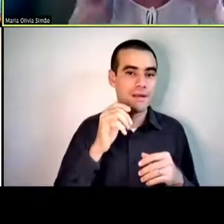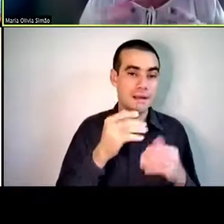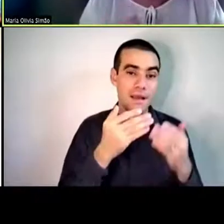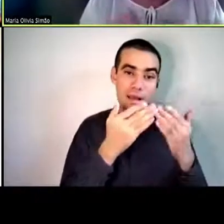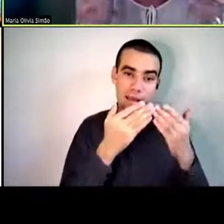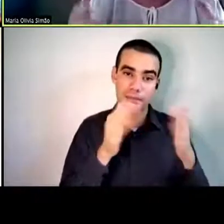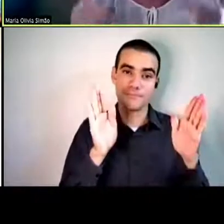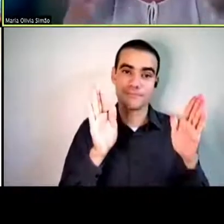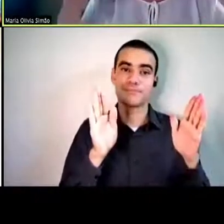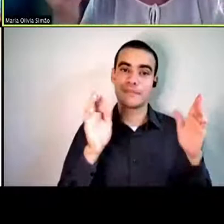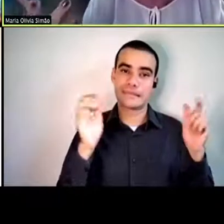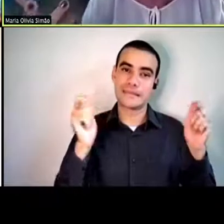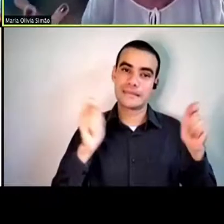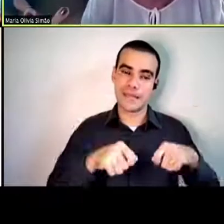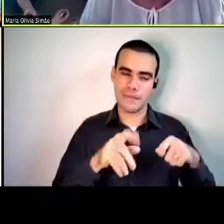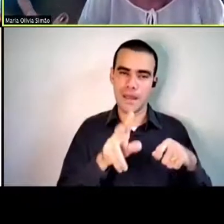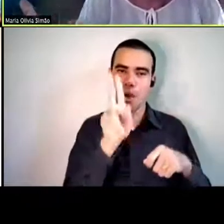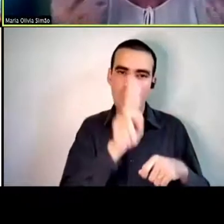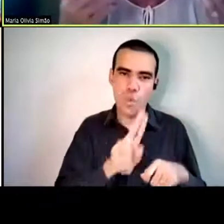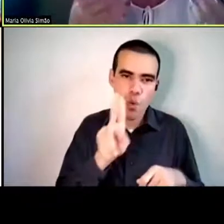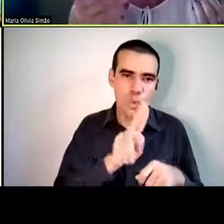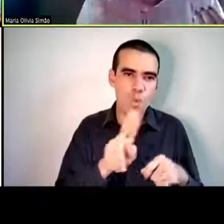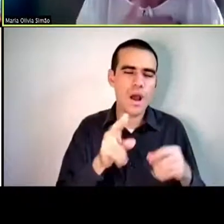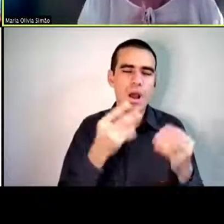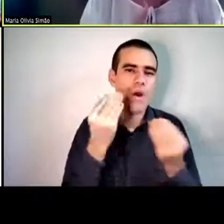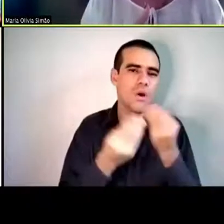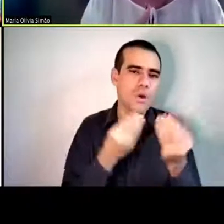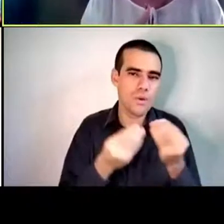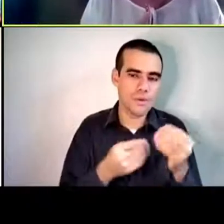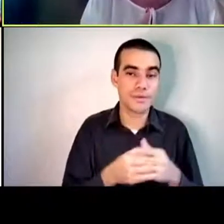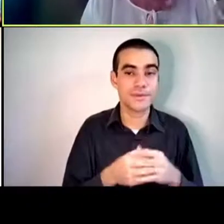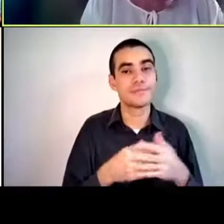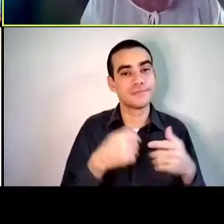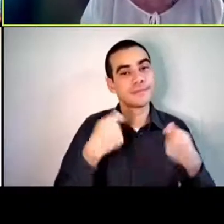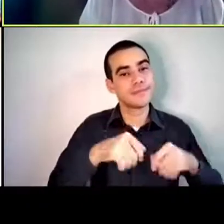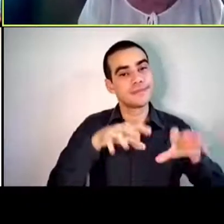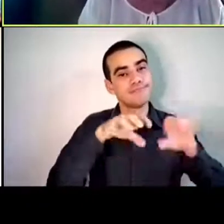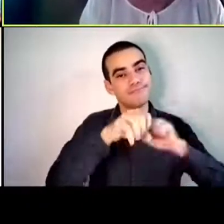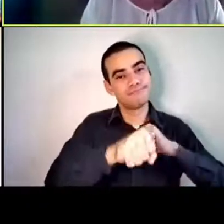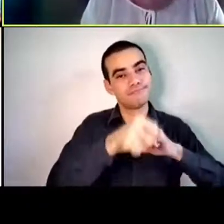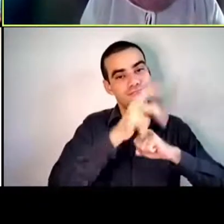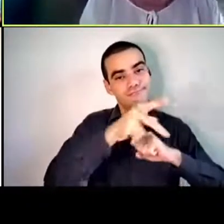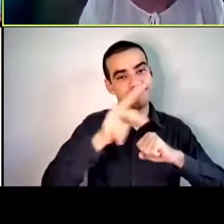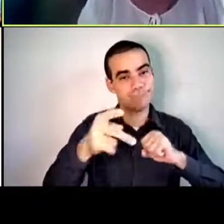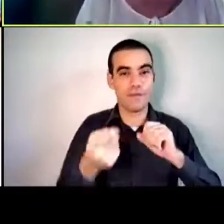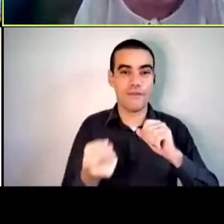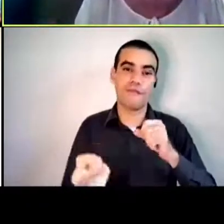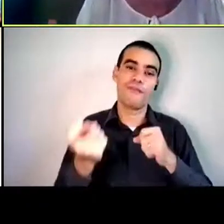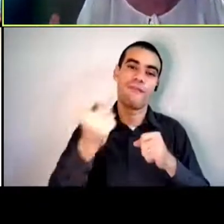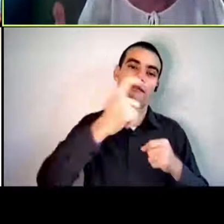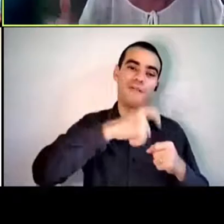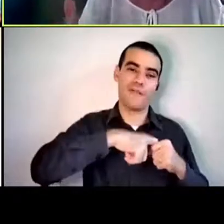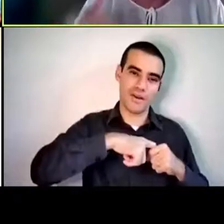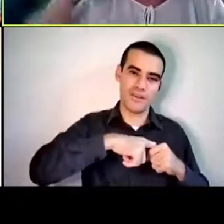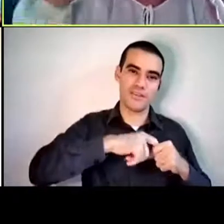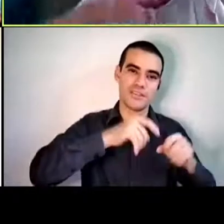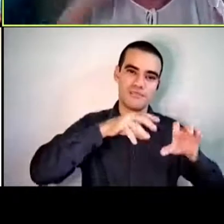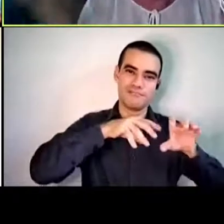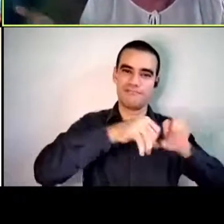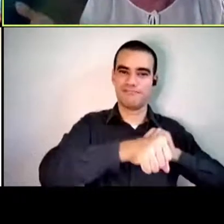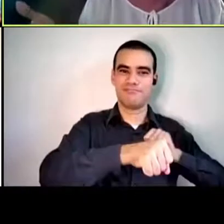So we opened that possibility, but in order to leverage this possibility, I need to have teacher training.